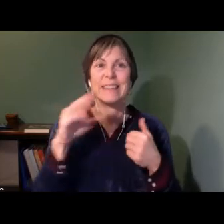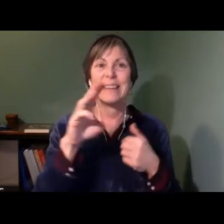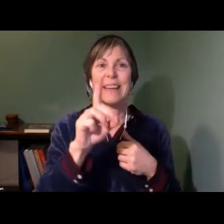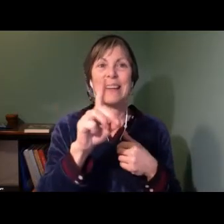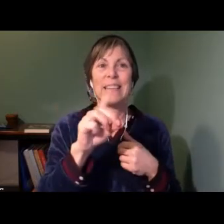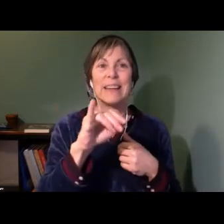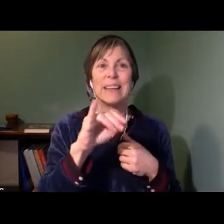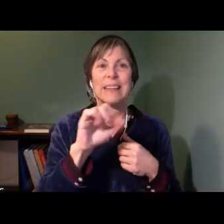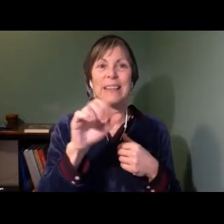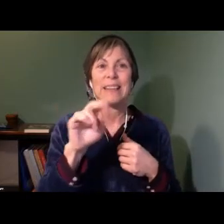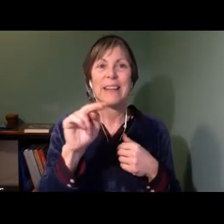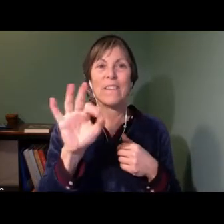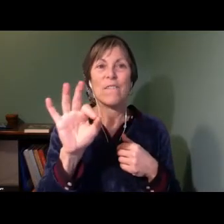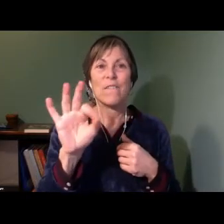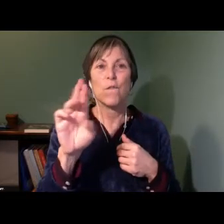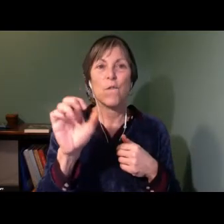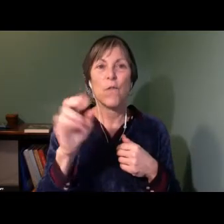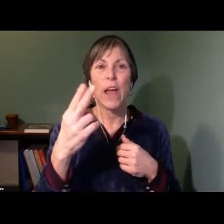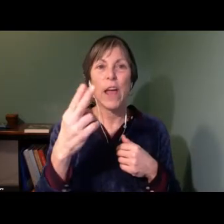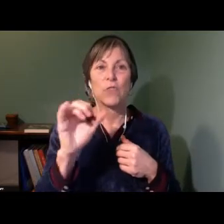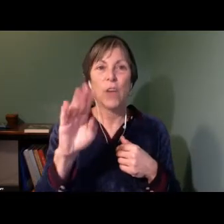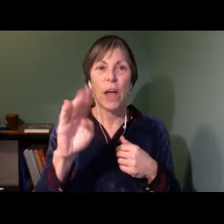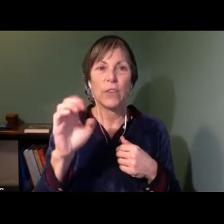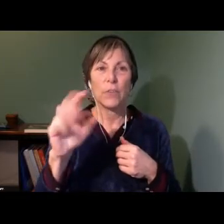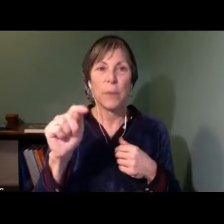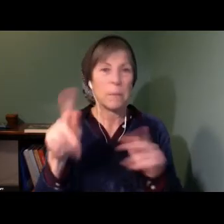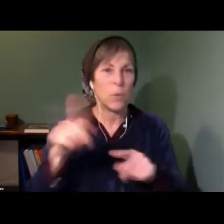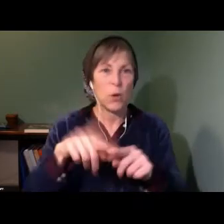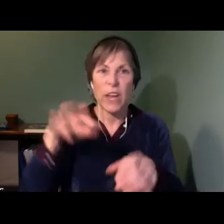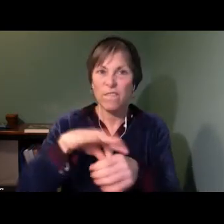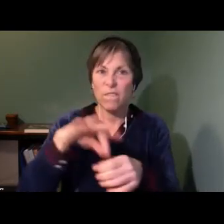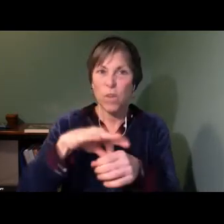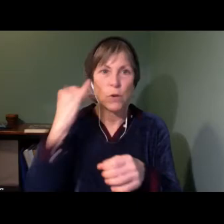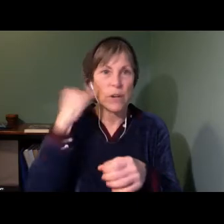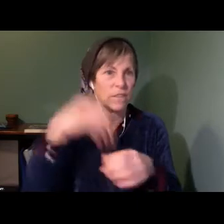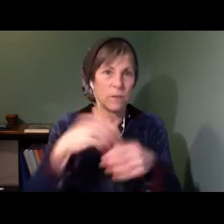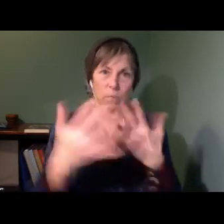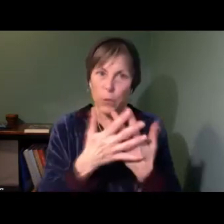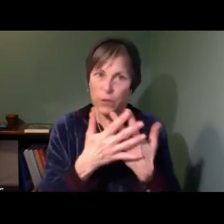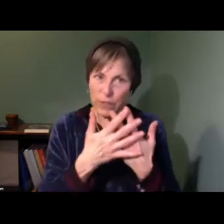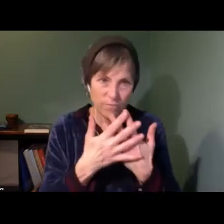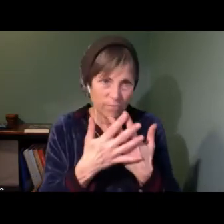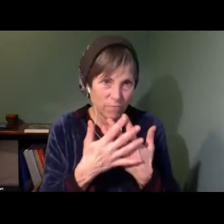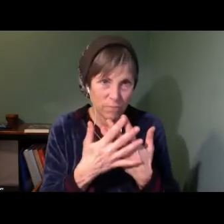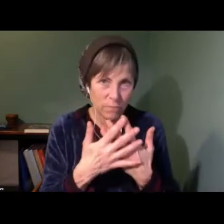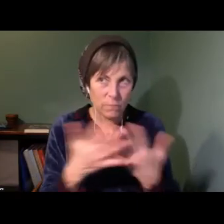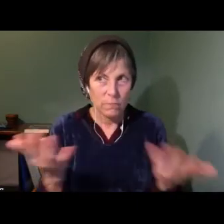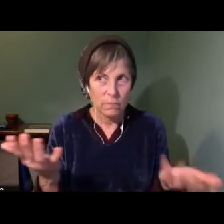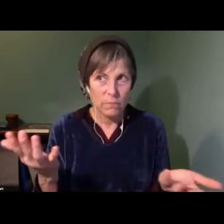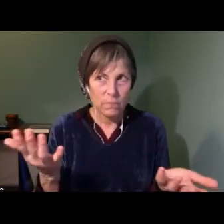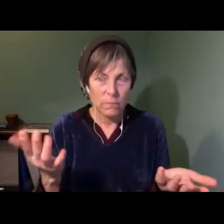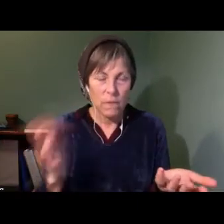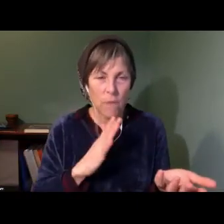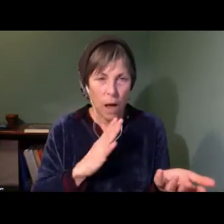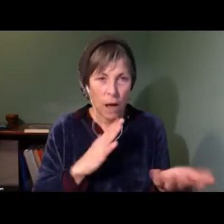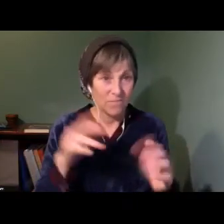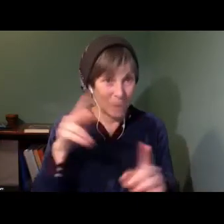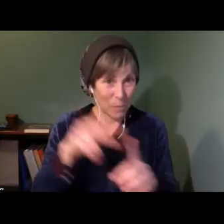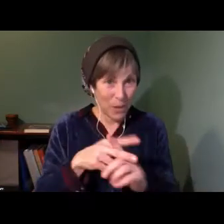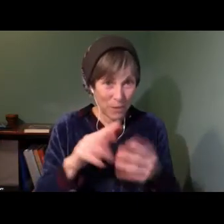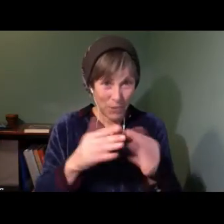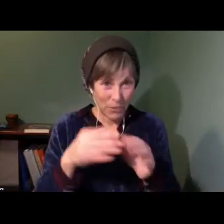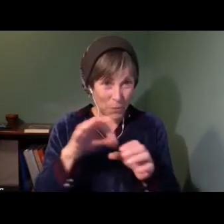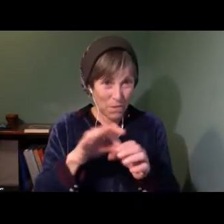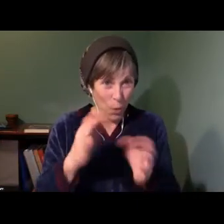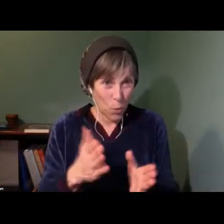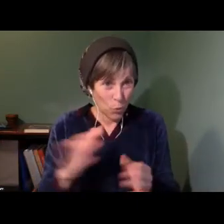convicted of felonies who are currently serving a uh sentence of imprisonment um you know how does that work for municipal voters just sort of general